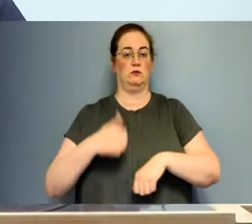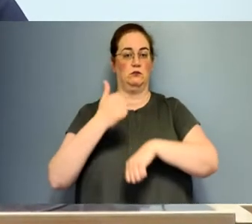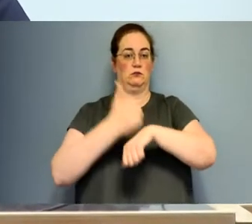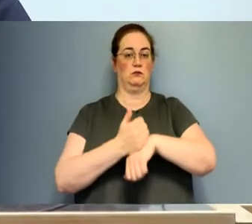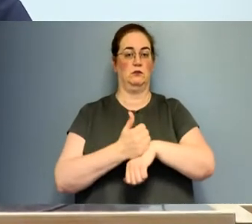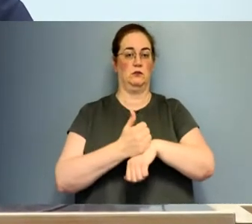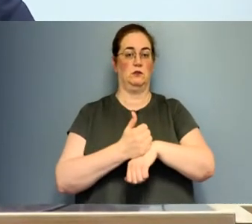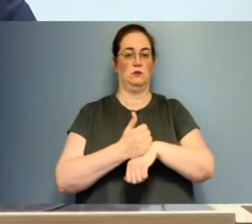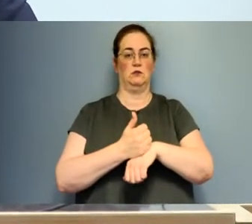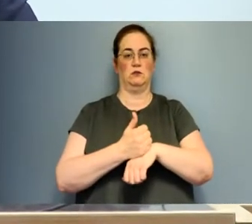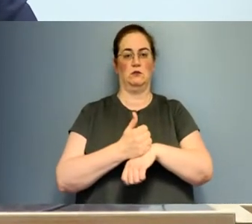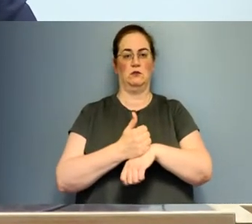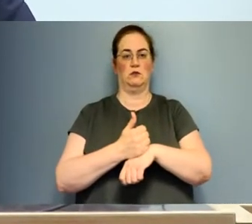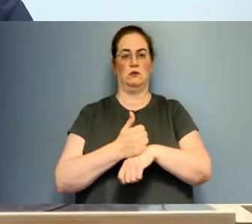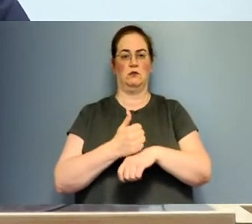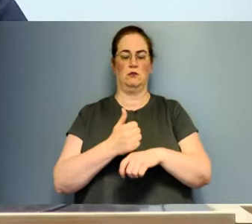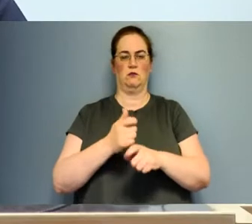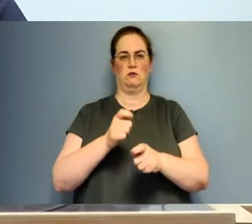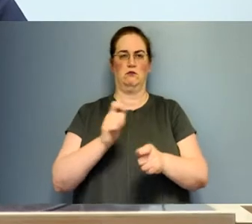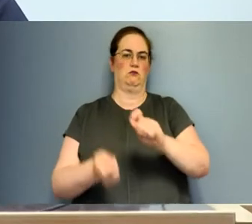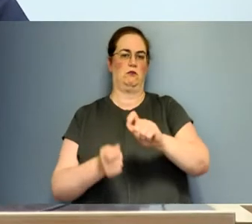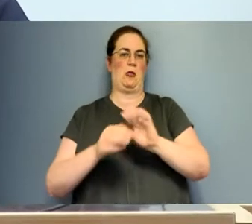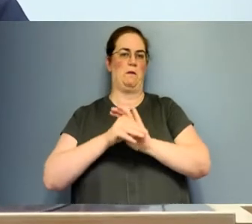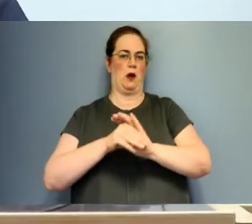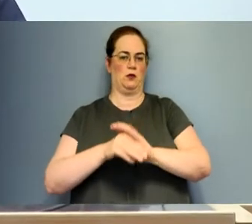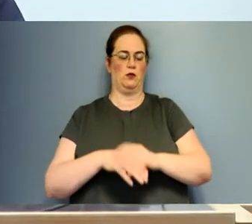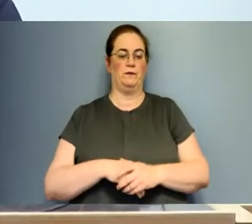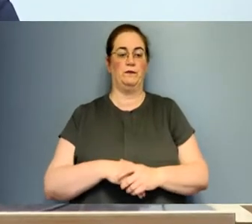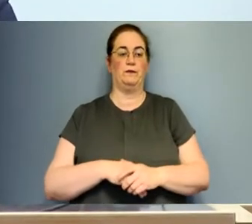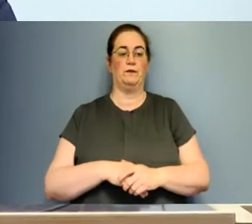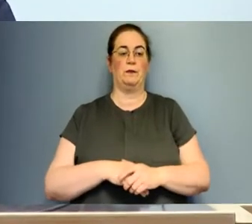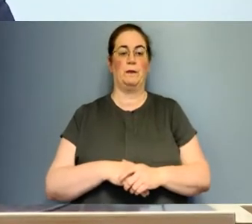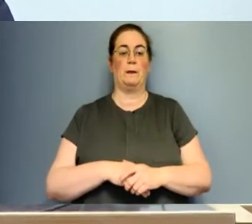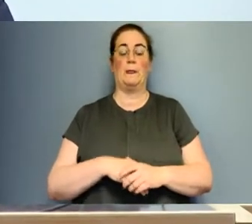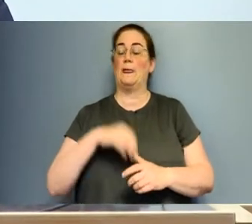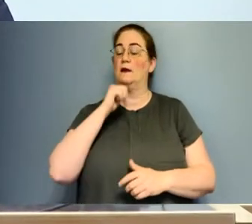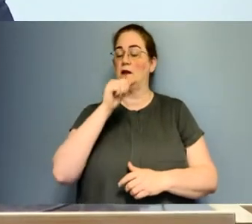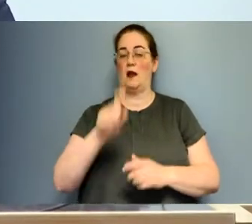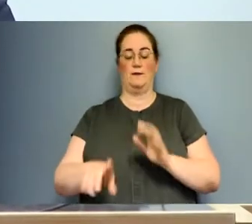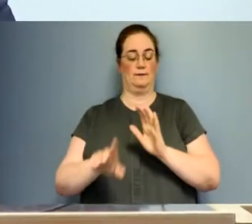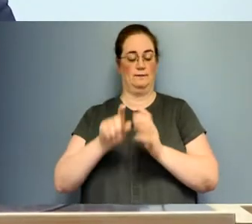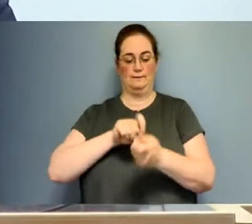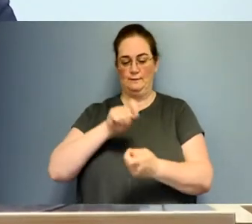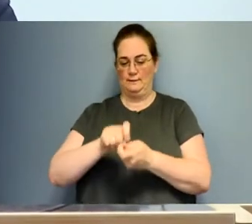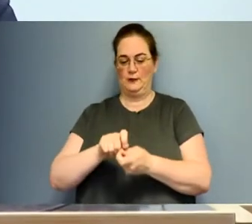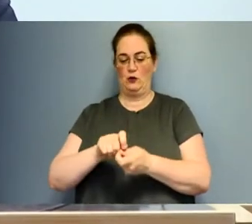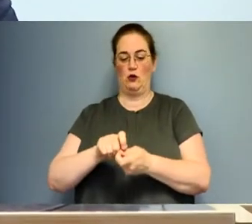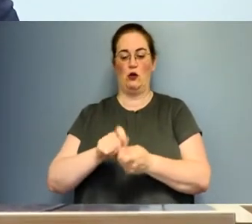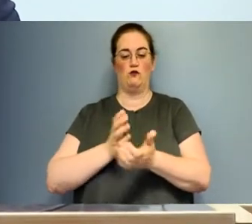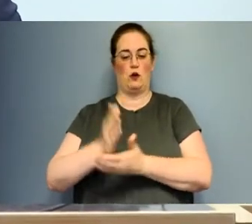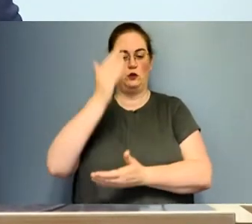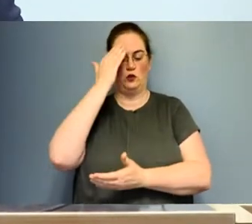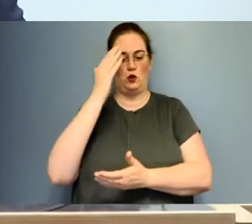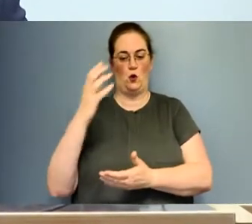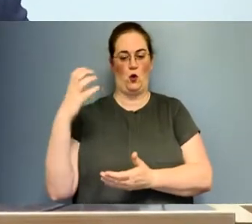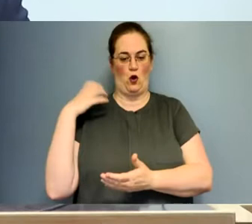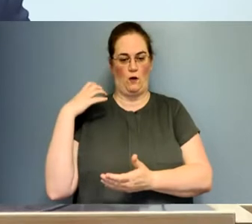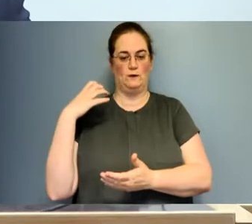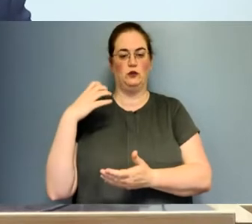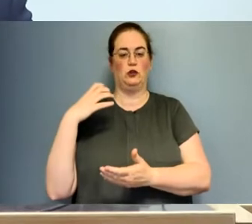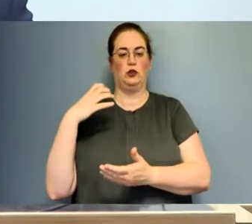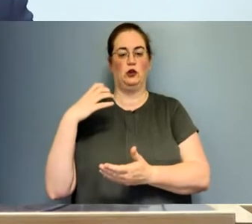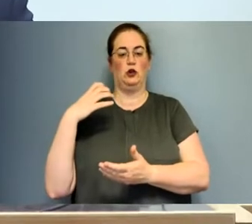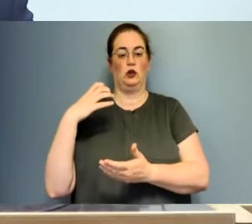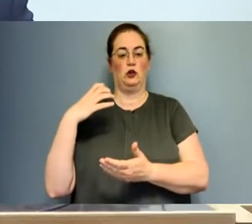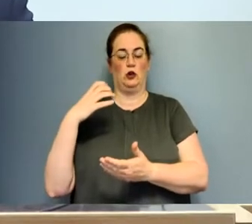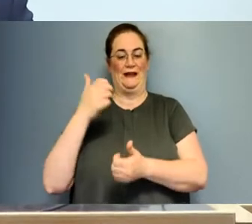a variation on its model, which was to not have designated right to know officers for each department reporting to the commissioners,